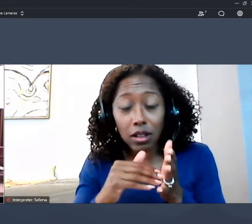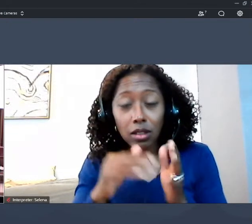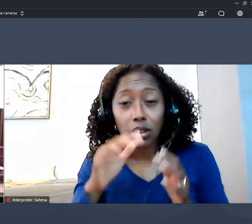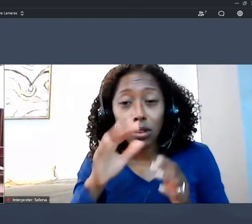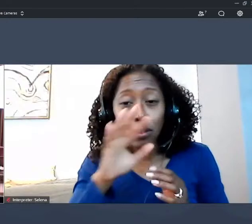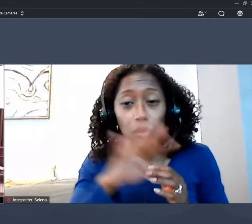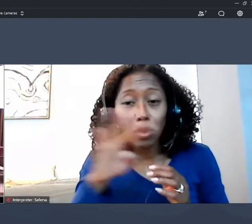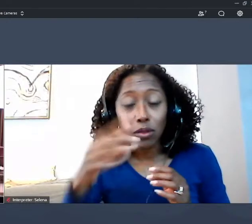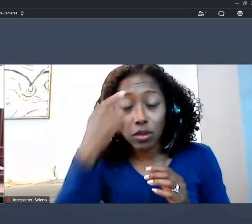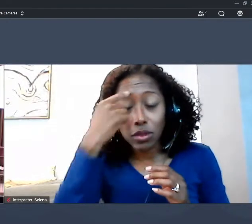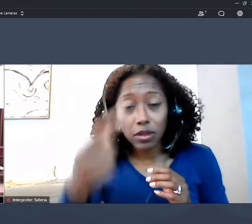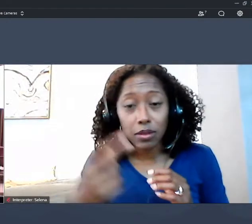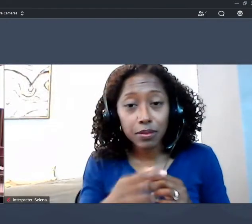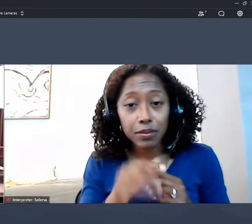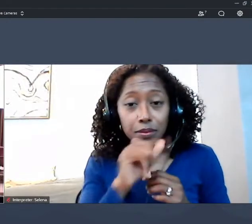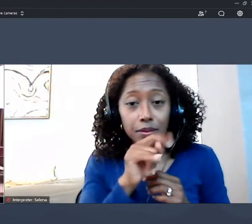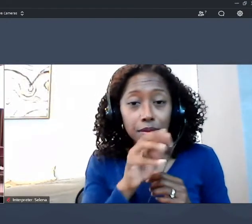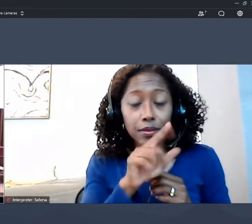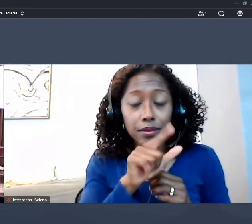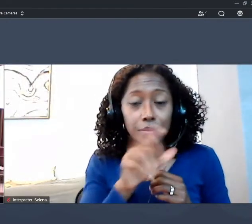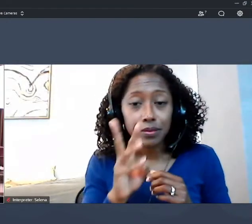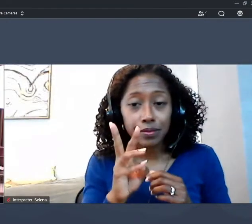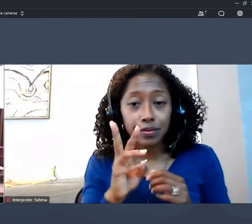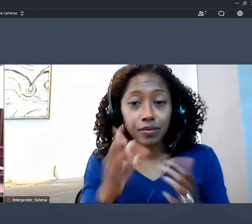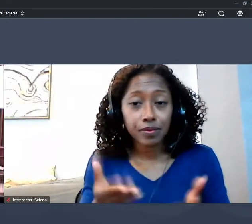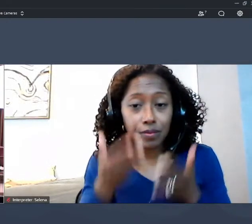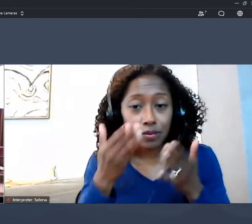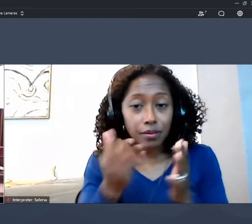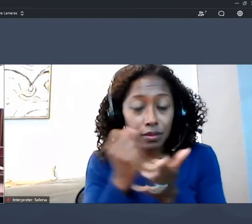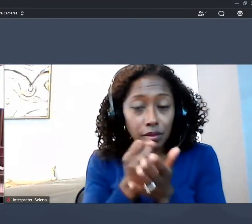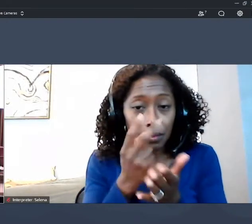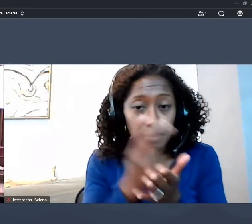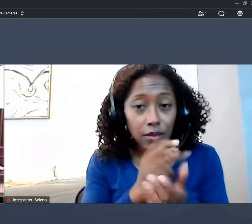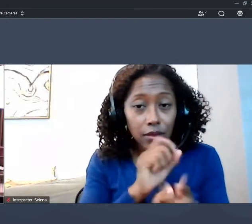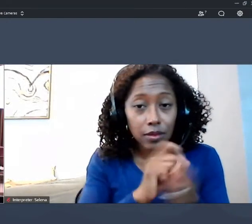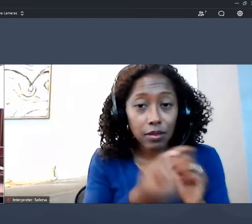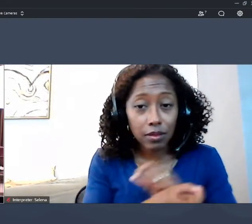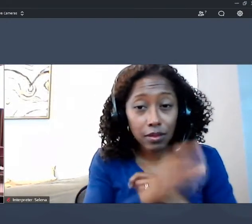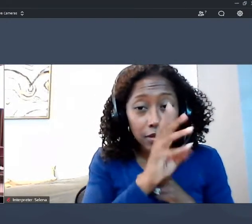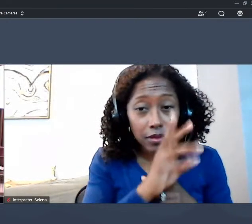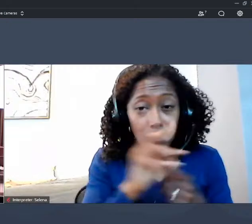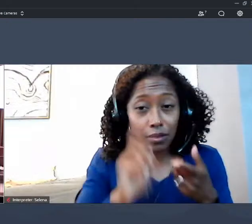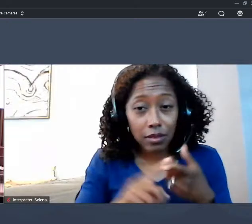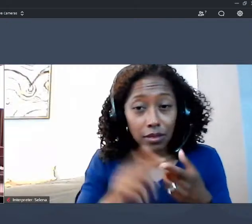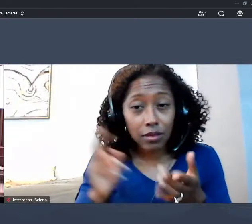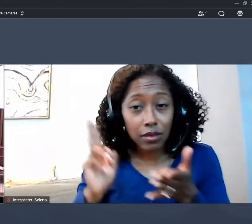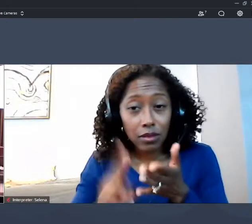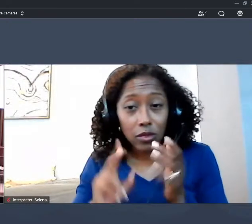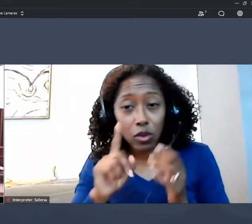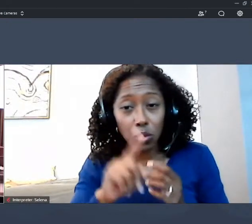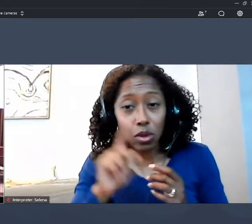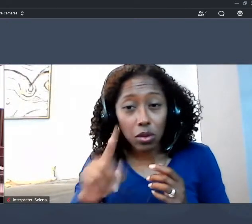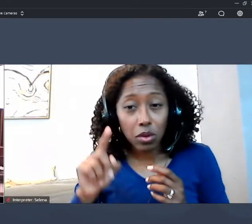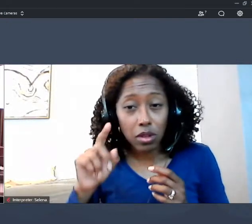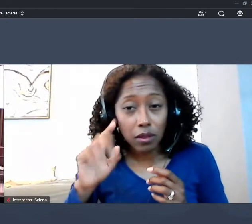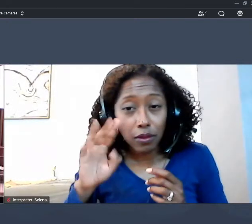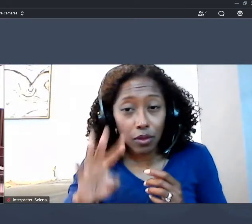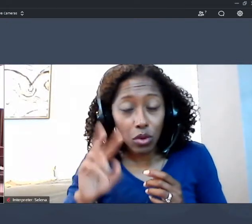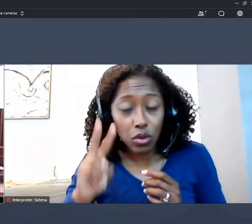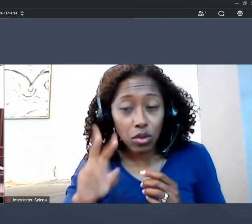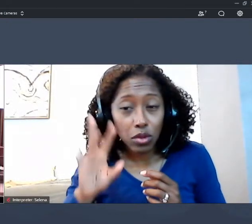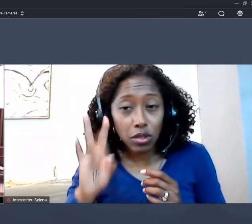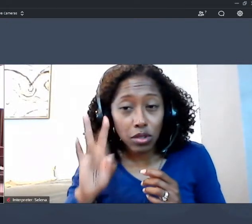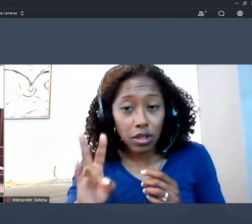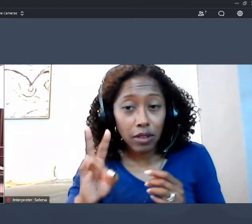$1,074,508.44. Item number 27 is a resolution approving change number 6 to contract number 11427,